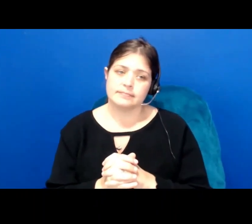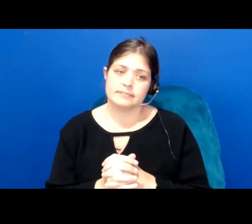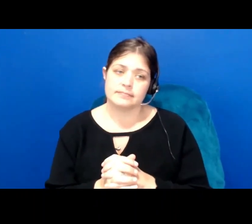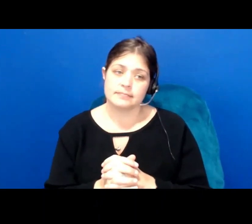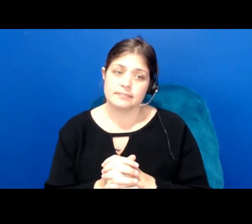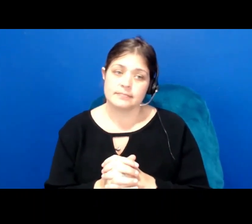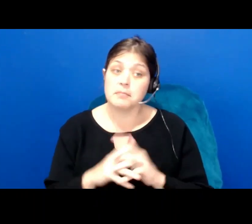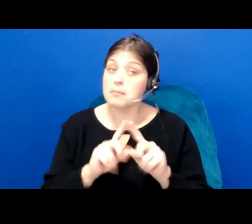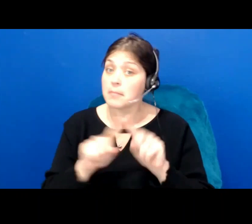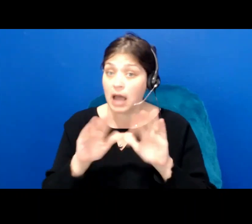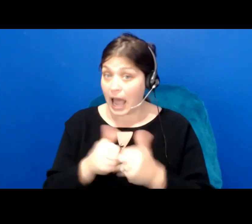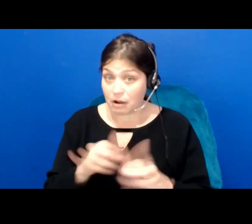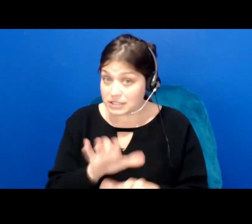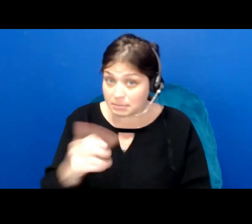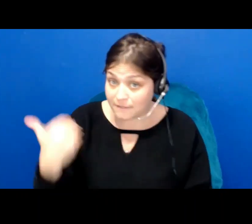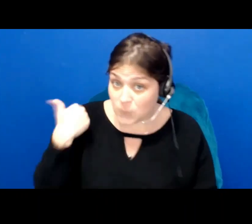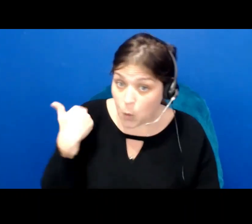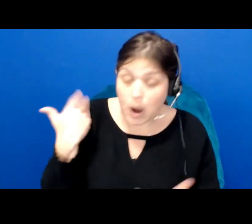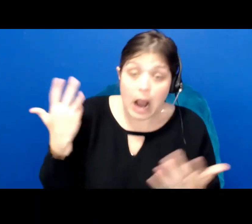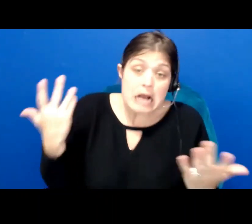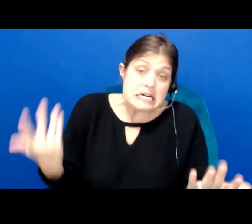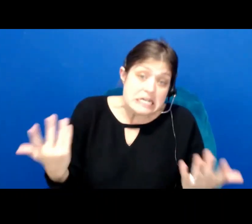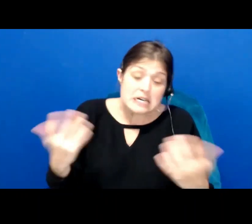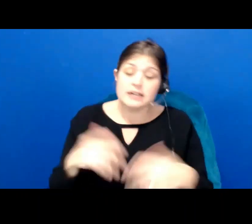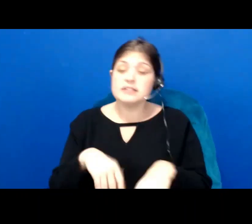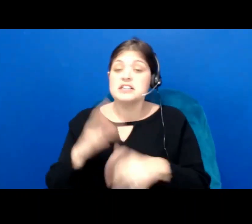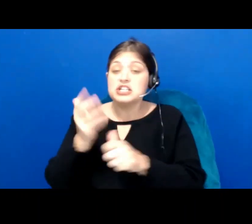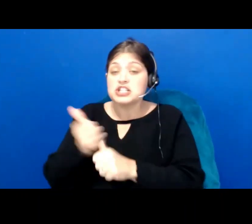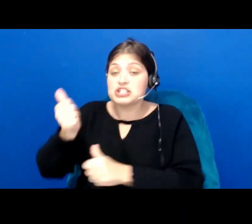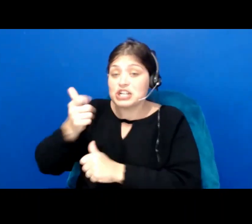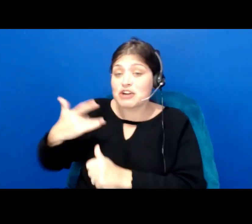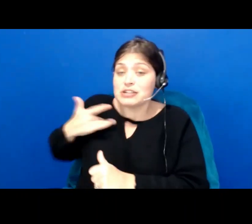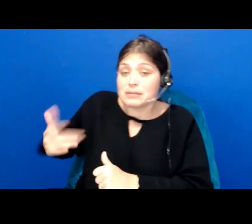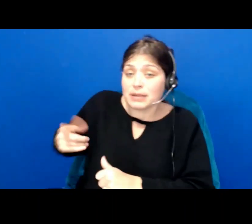How was it done before? The chair would go into,